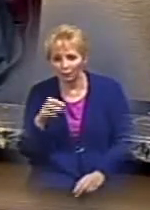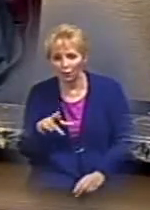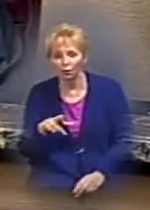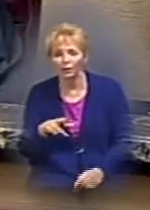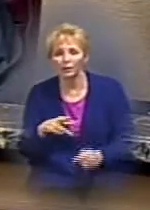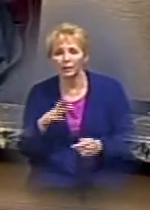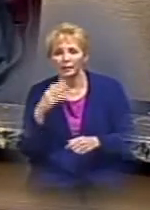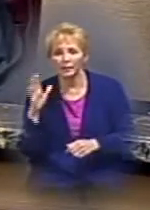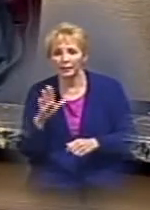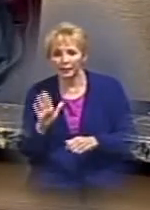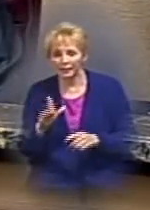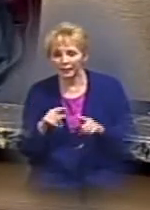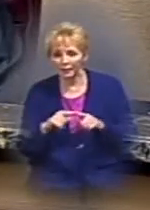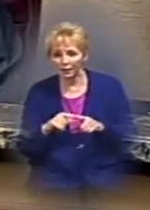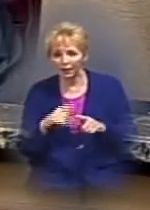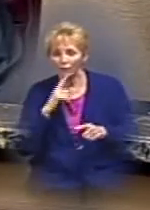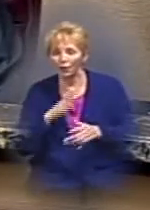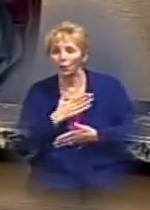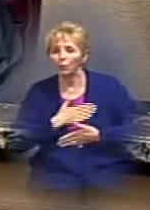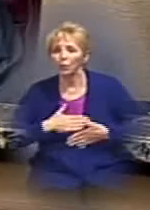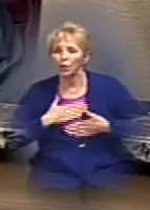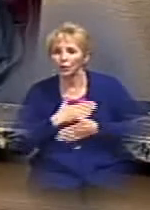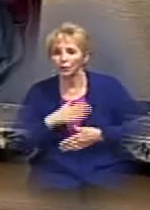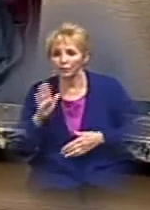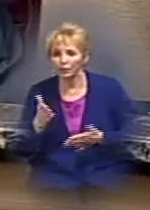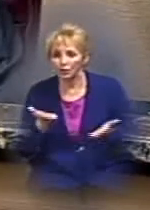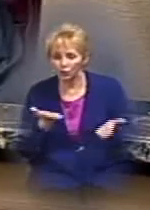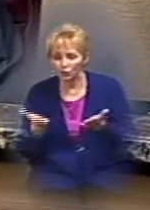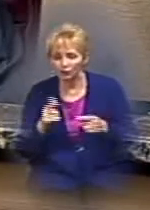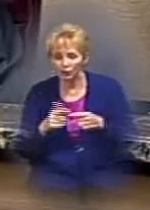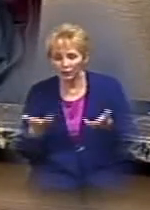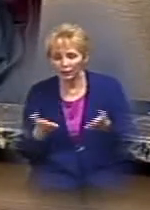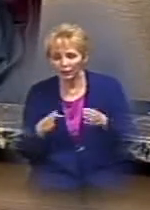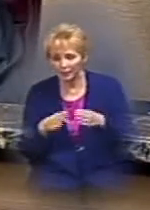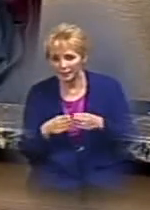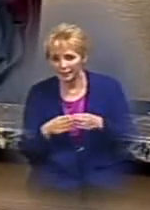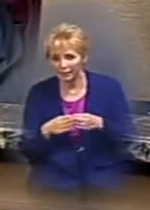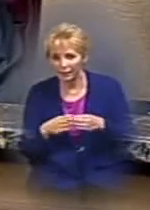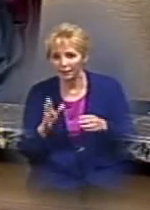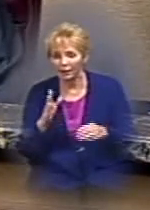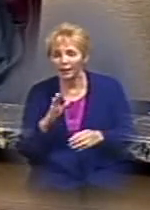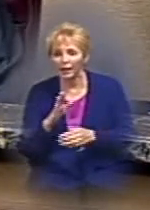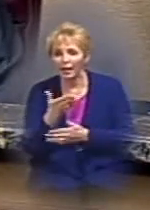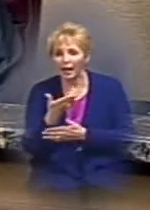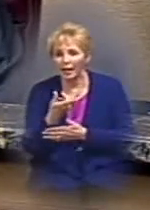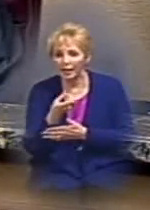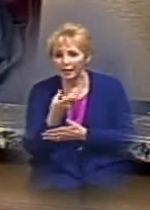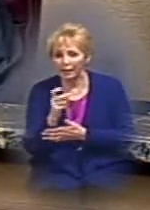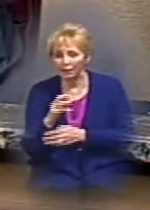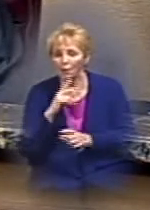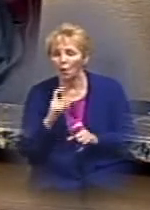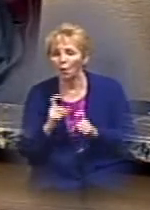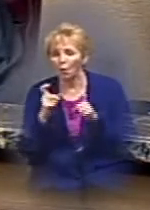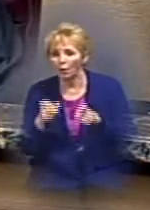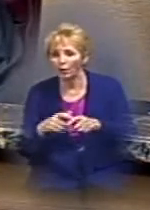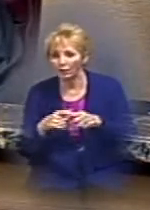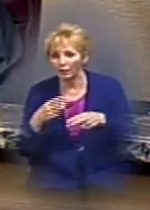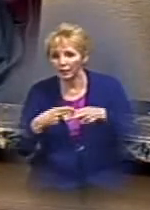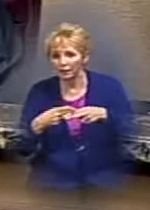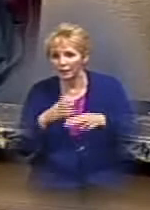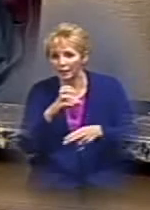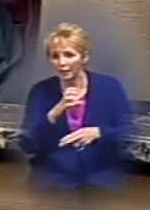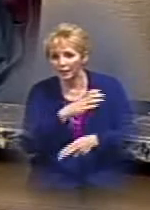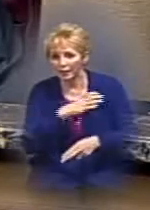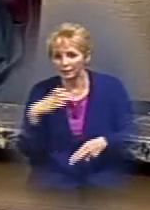Jr., and as a token of appreciation of his service to the city. Alfred W. Hamer, Jr. is hereby awarded the title of